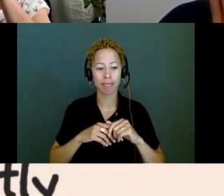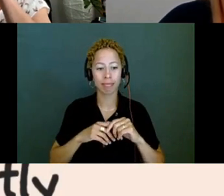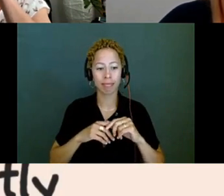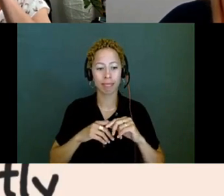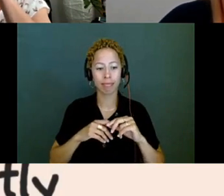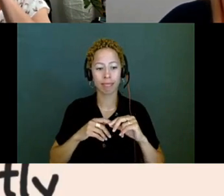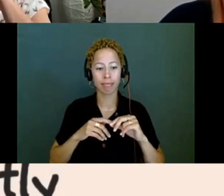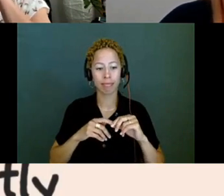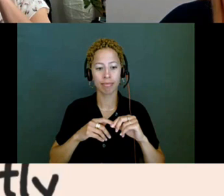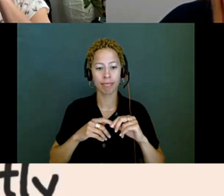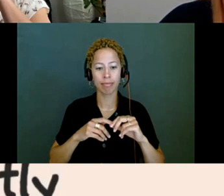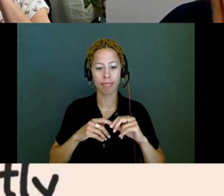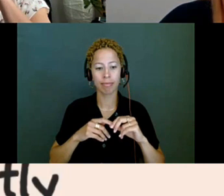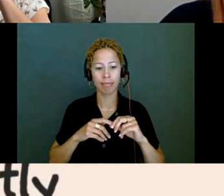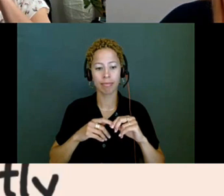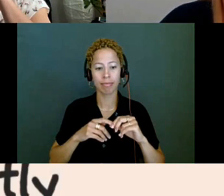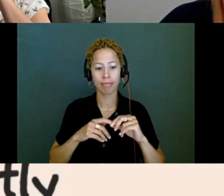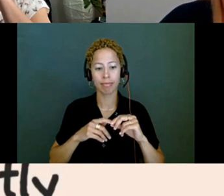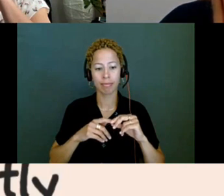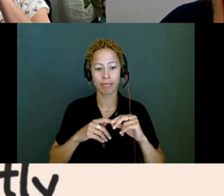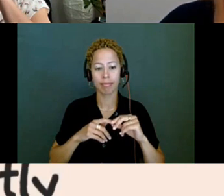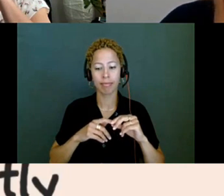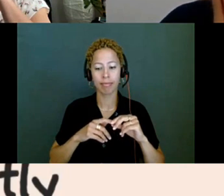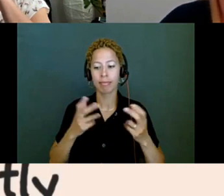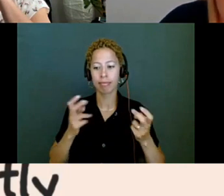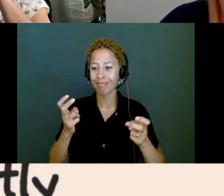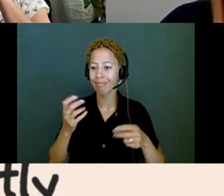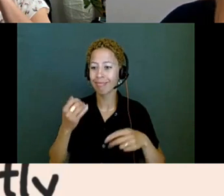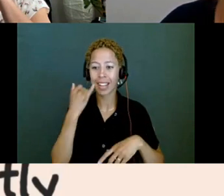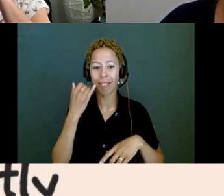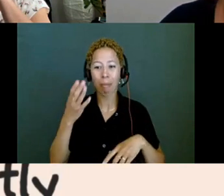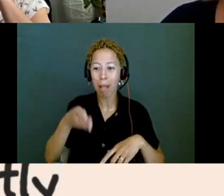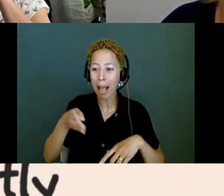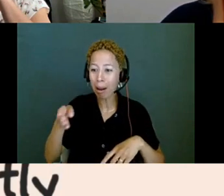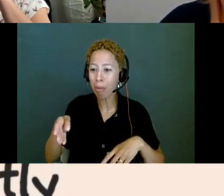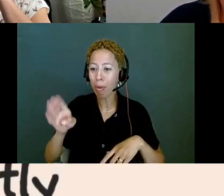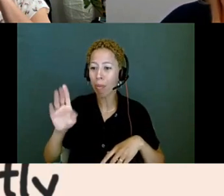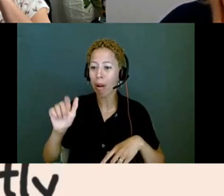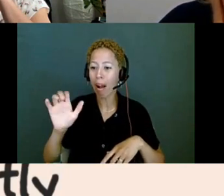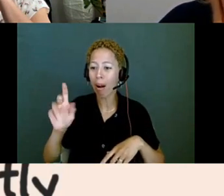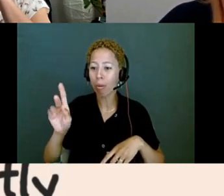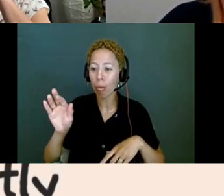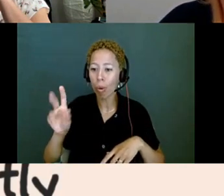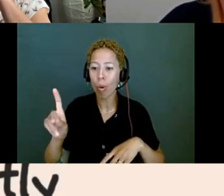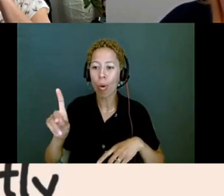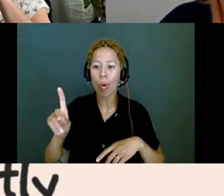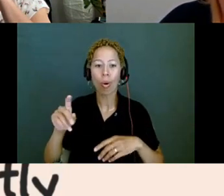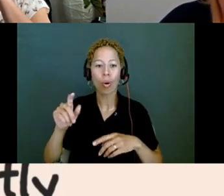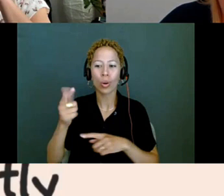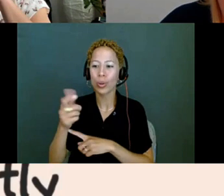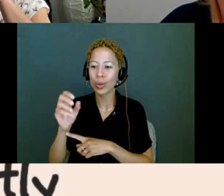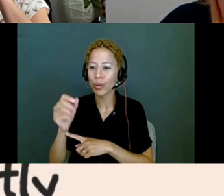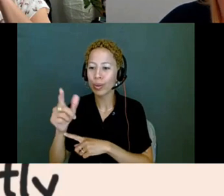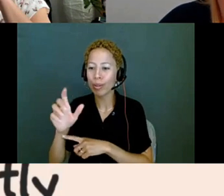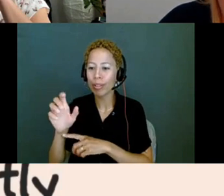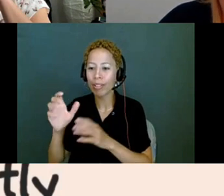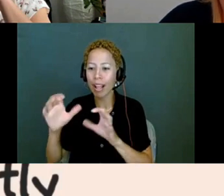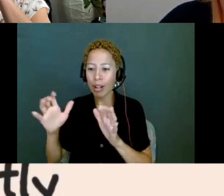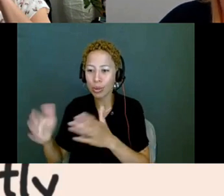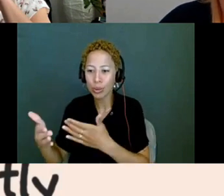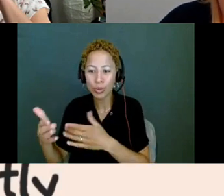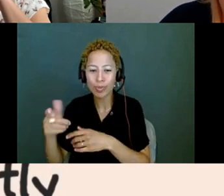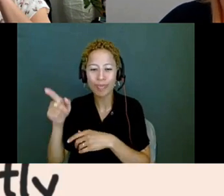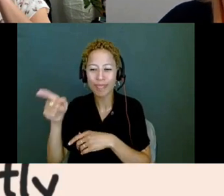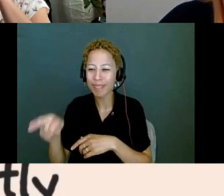right off the bat, if we put them onto Moodle, Blackboard, or Google Classroom, it's too formal.